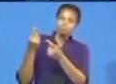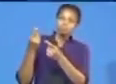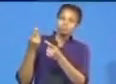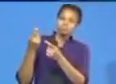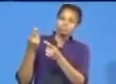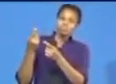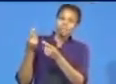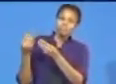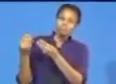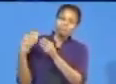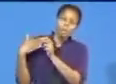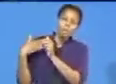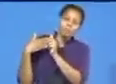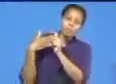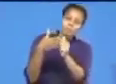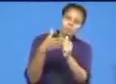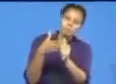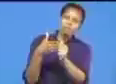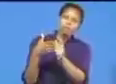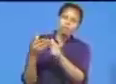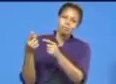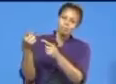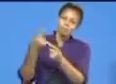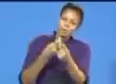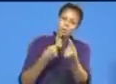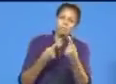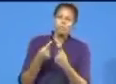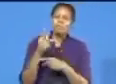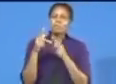over here just to fix you.